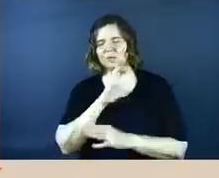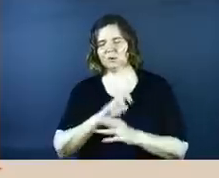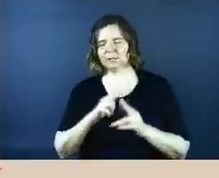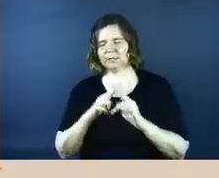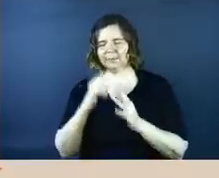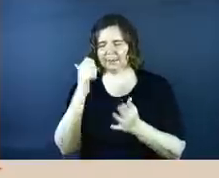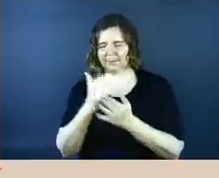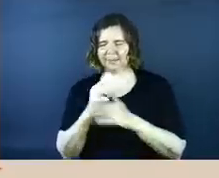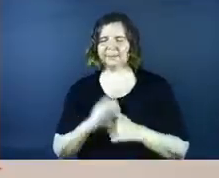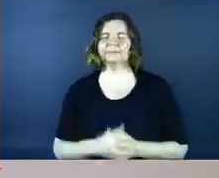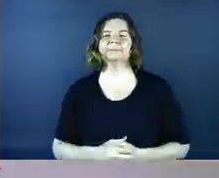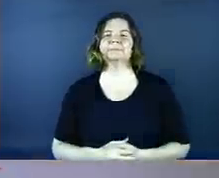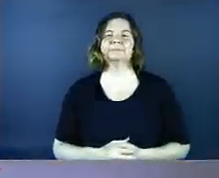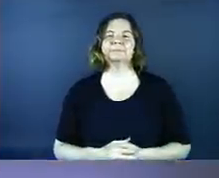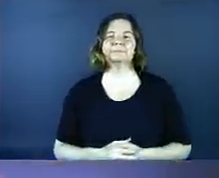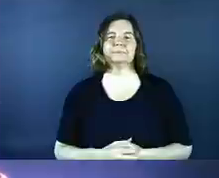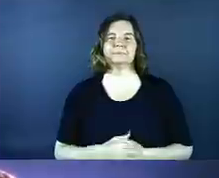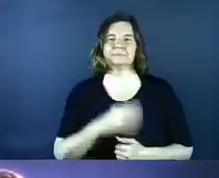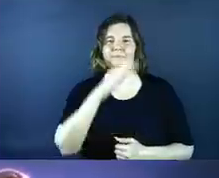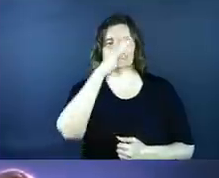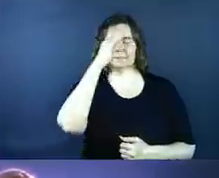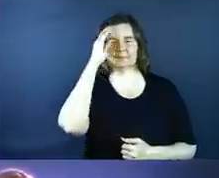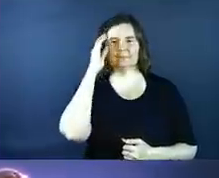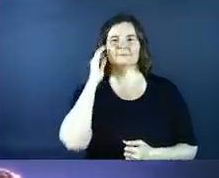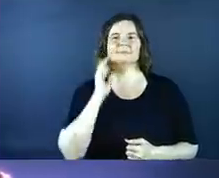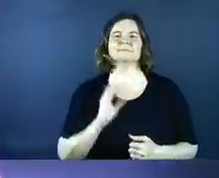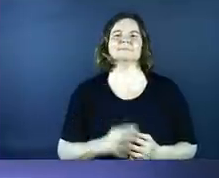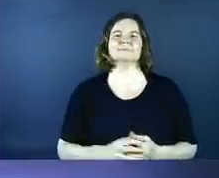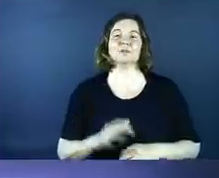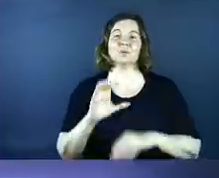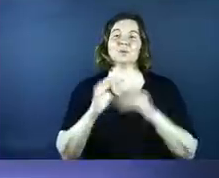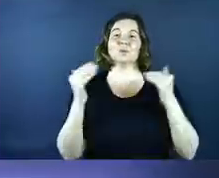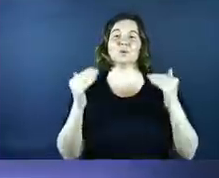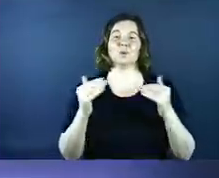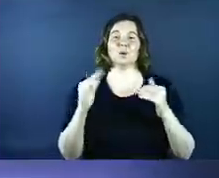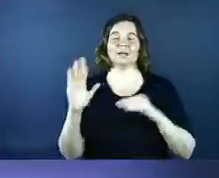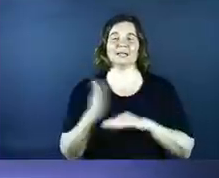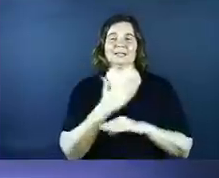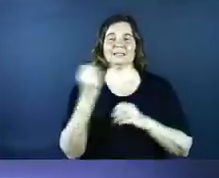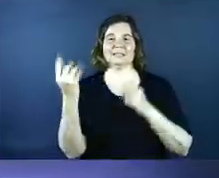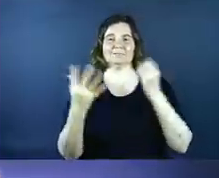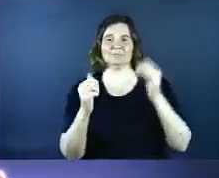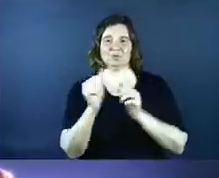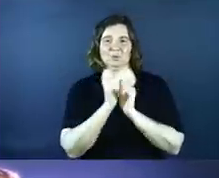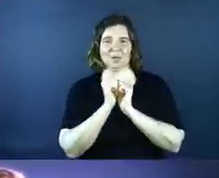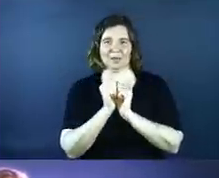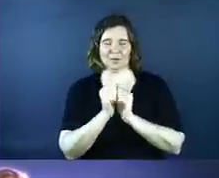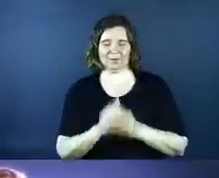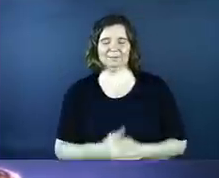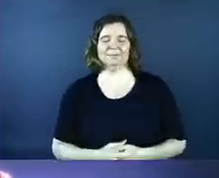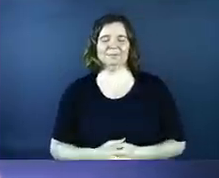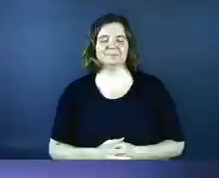amen. Amen. Well, church, we're going to go ahead and sing together one more time.